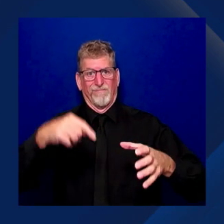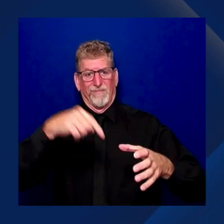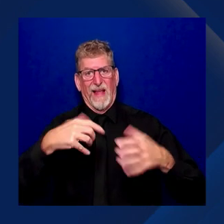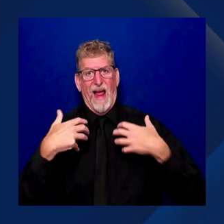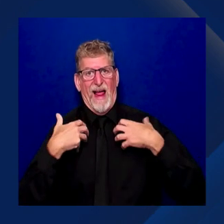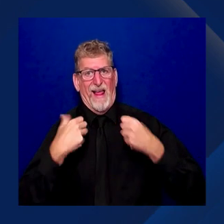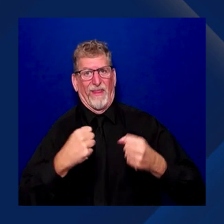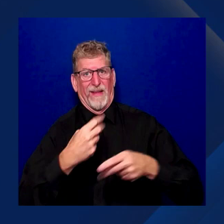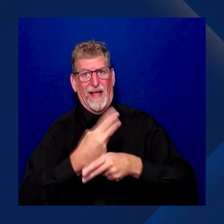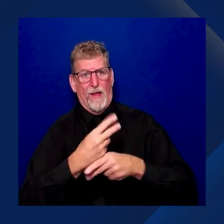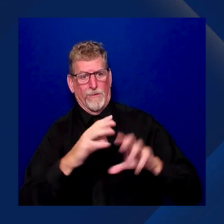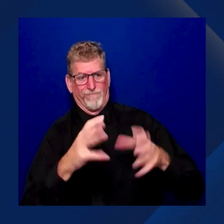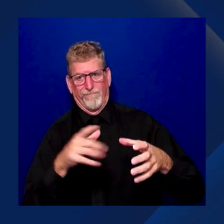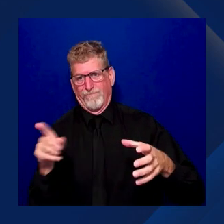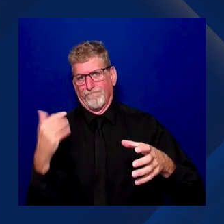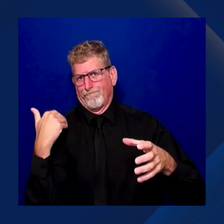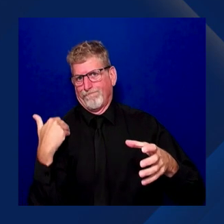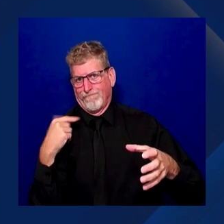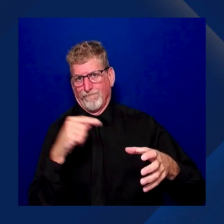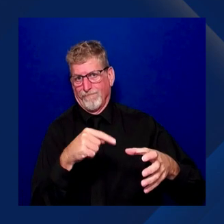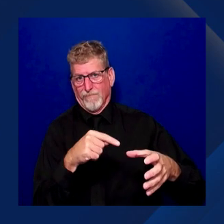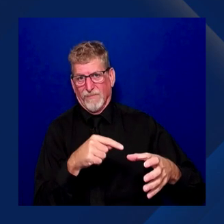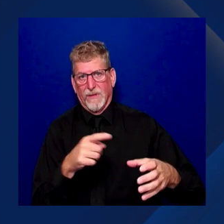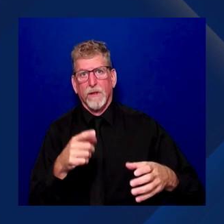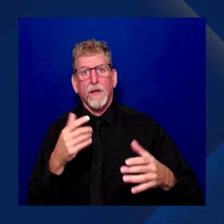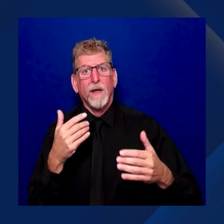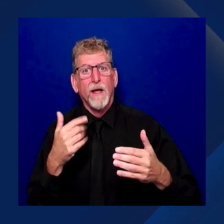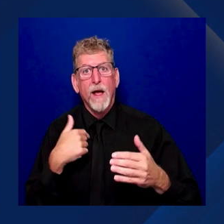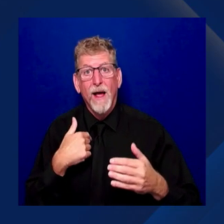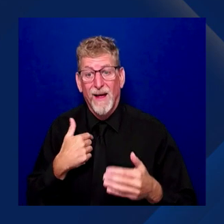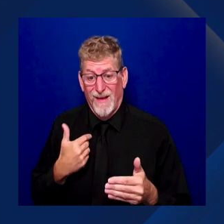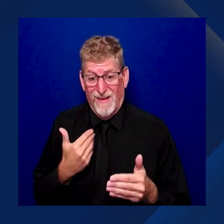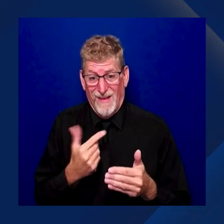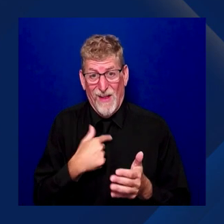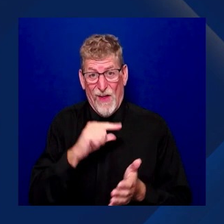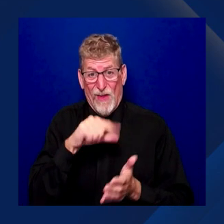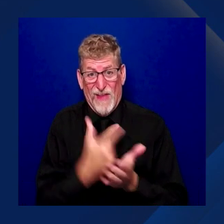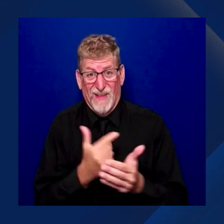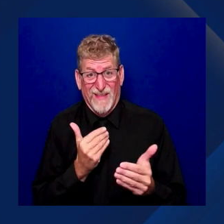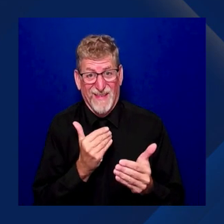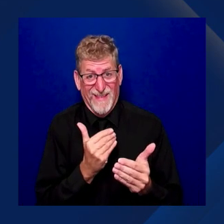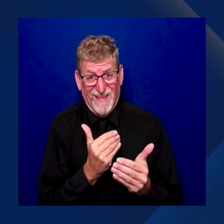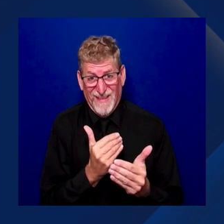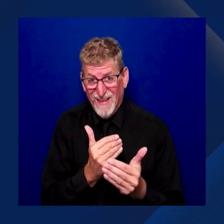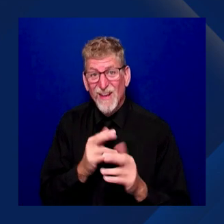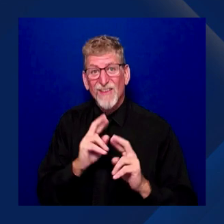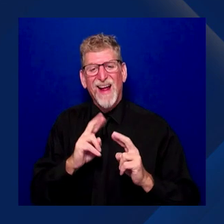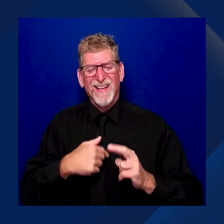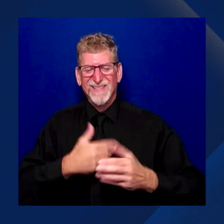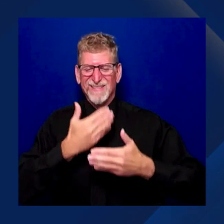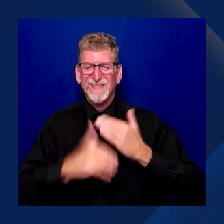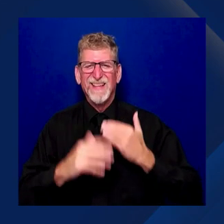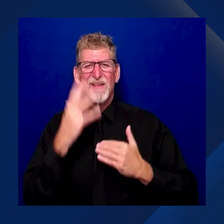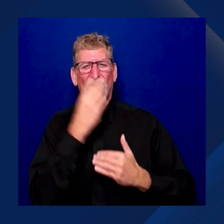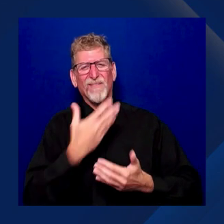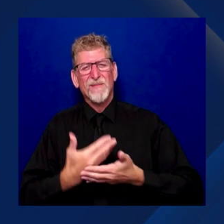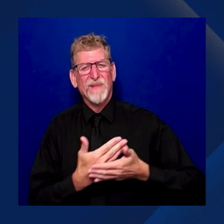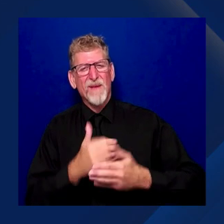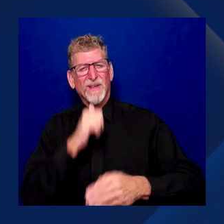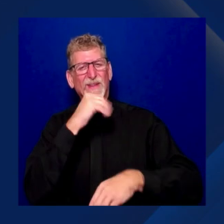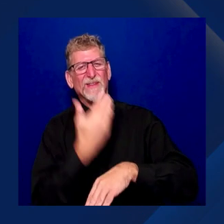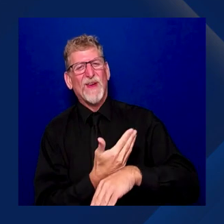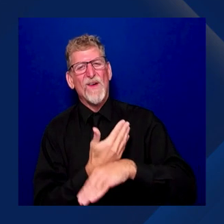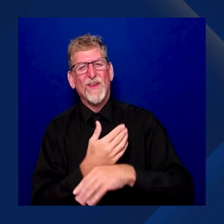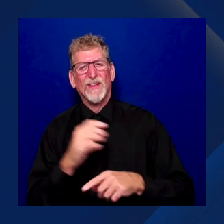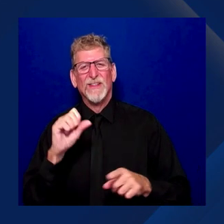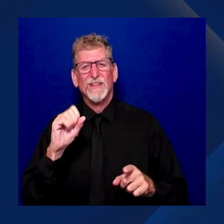preparing to give birth to a beautiful baby girl named Soleil. And then 3 weeks after she delivered Soleil, Shalon died